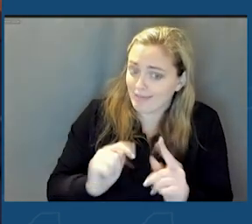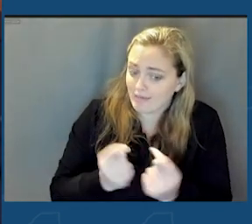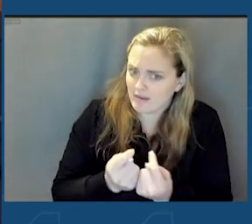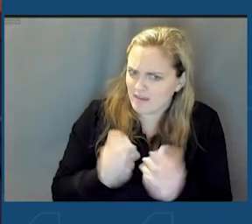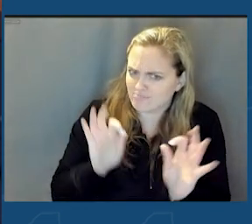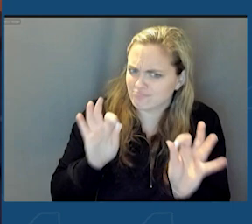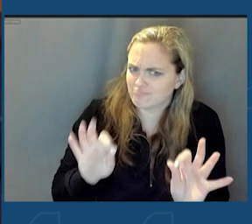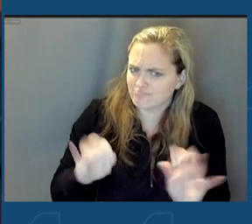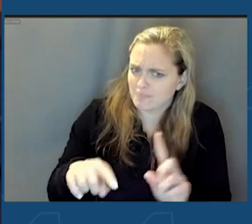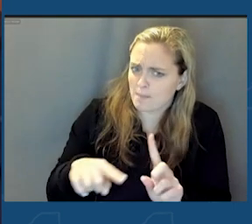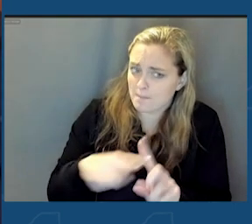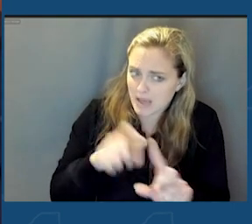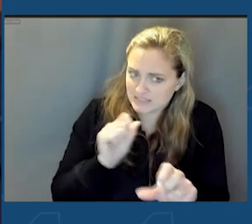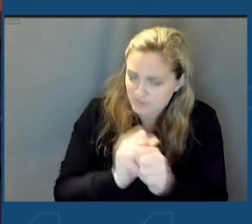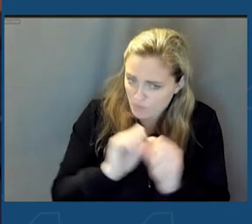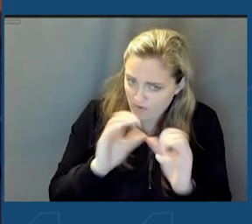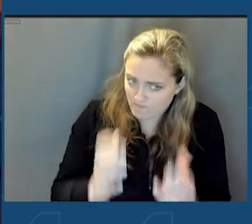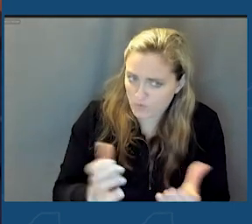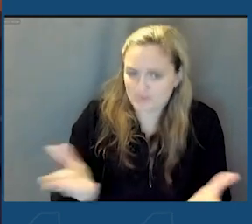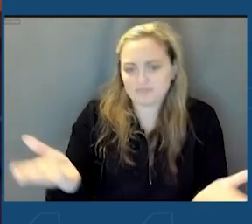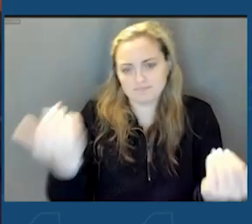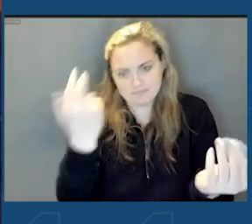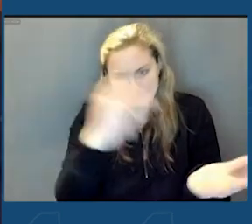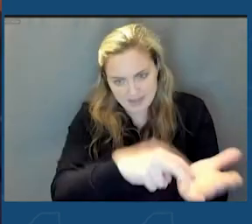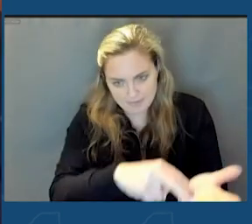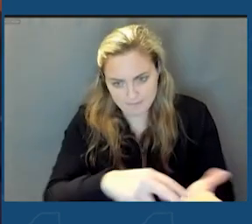Positive Workforce. Please stand.